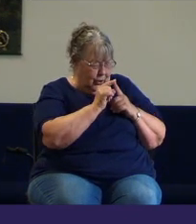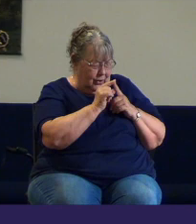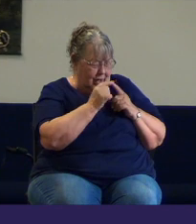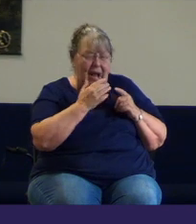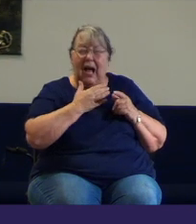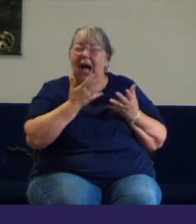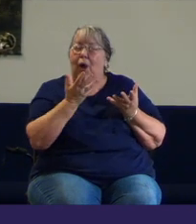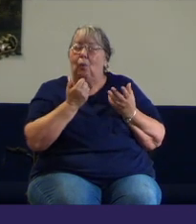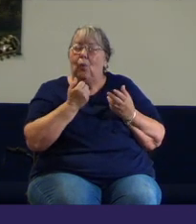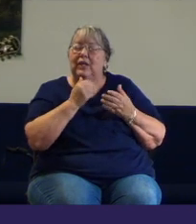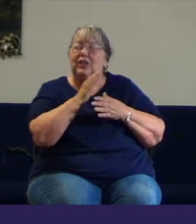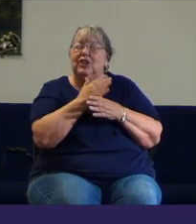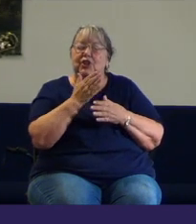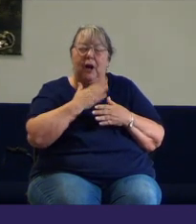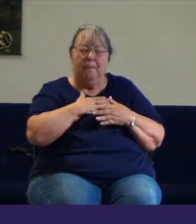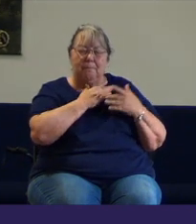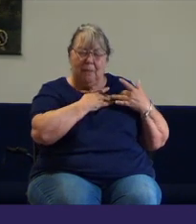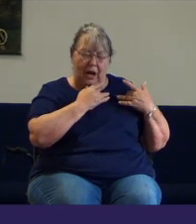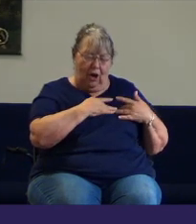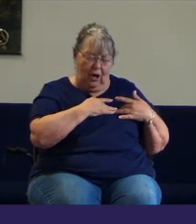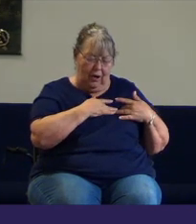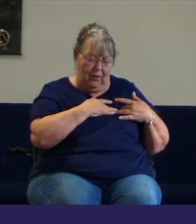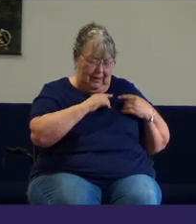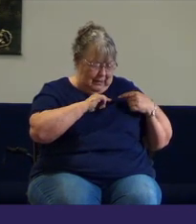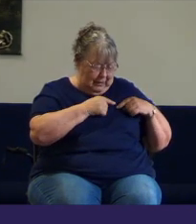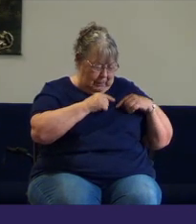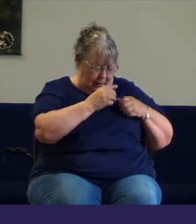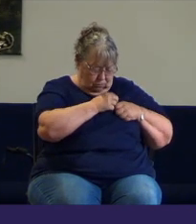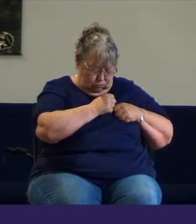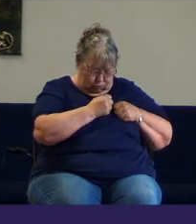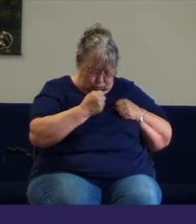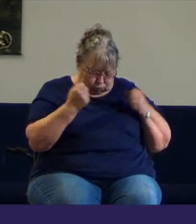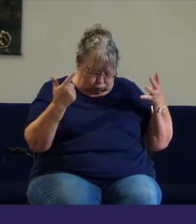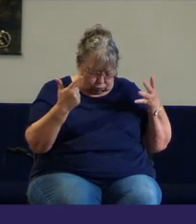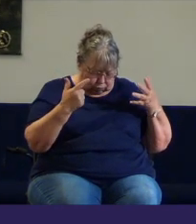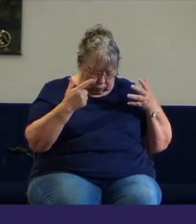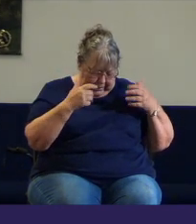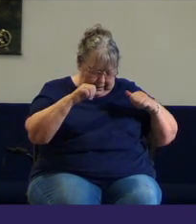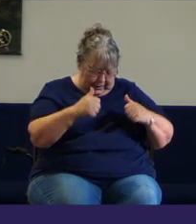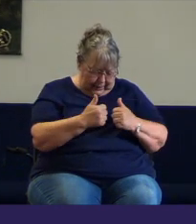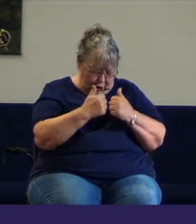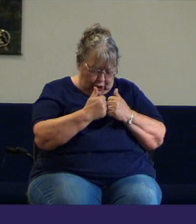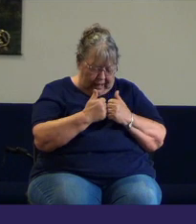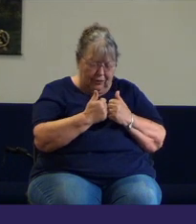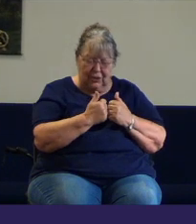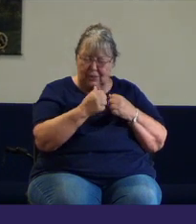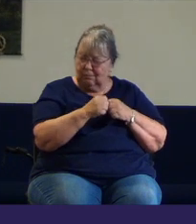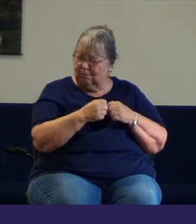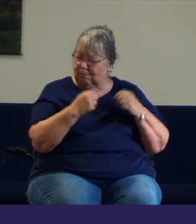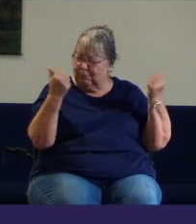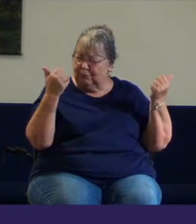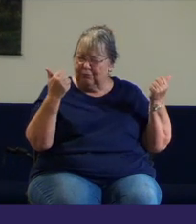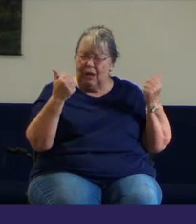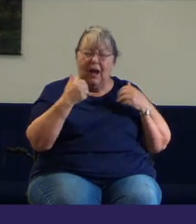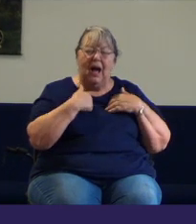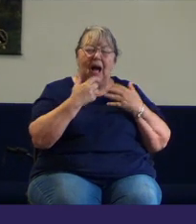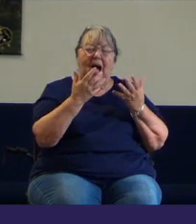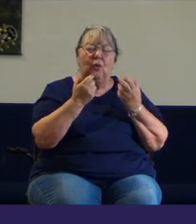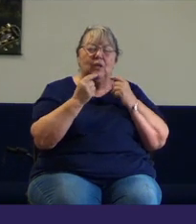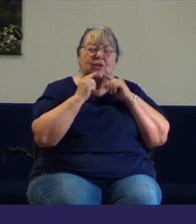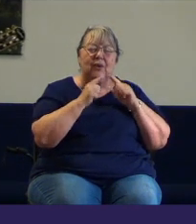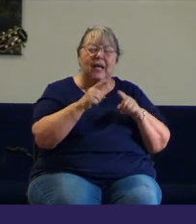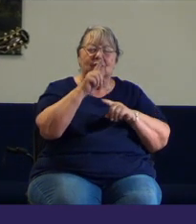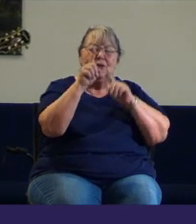heart. I want to remove the pain and the struggles and the challenges. I want to answer the questions. I want to provide warmth